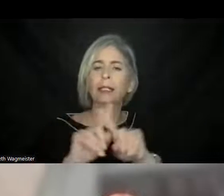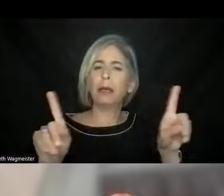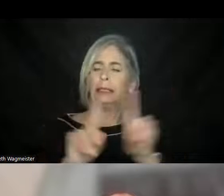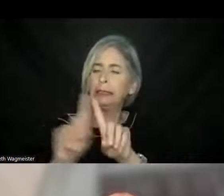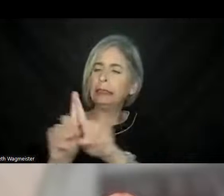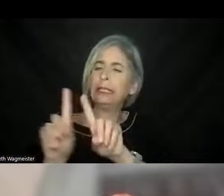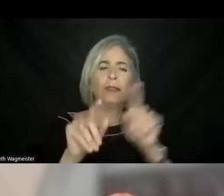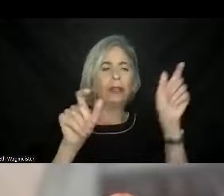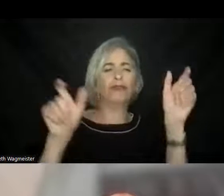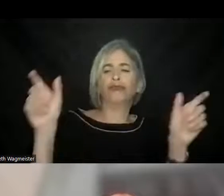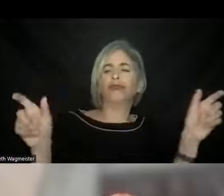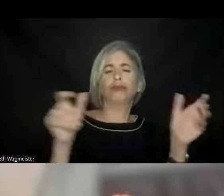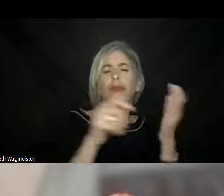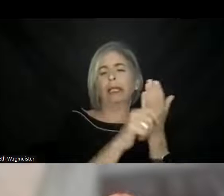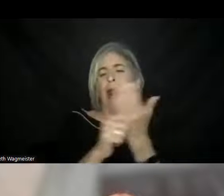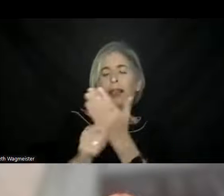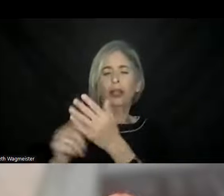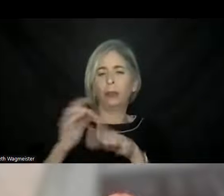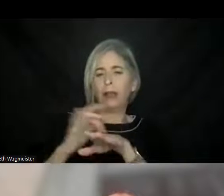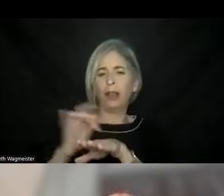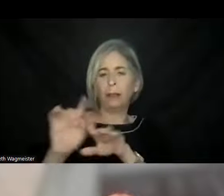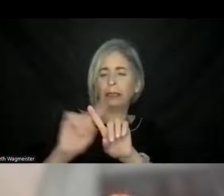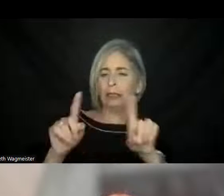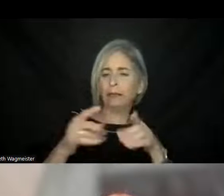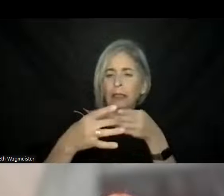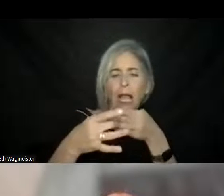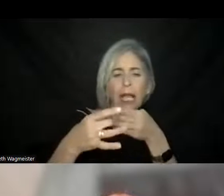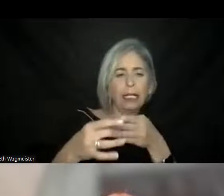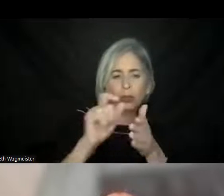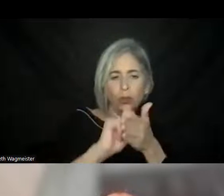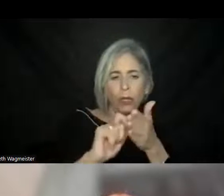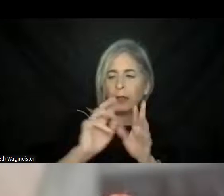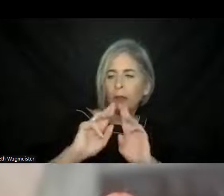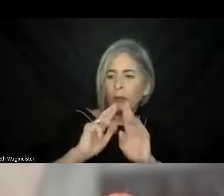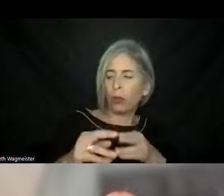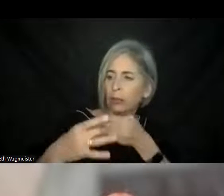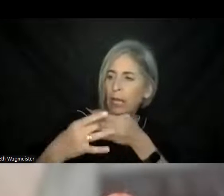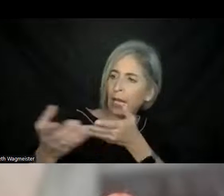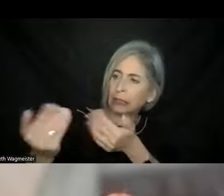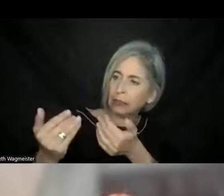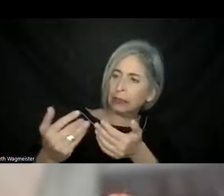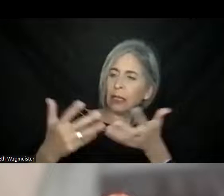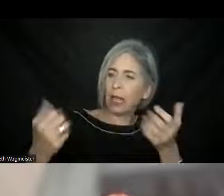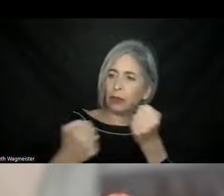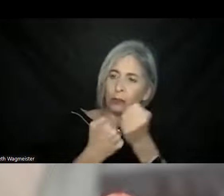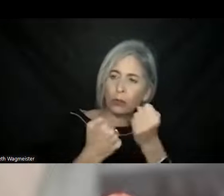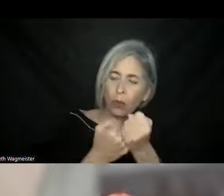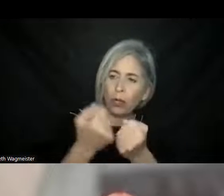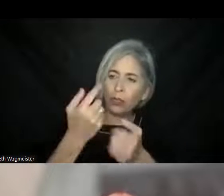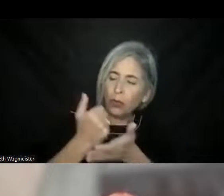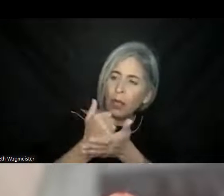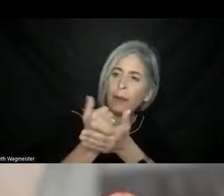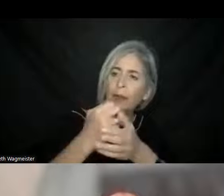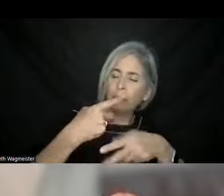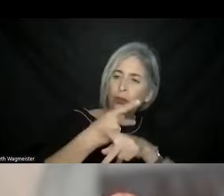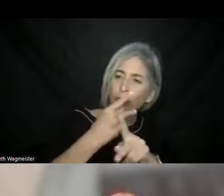But partly it's just trying to make sure that that we're guiding the people who are writing these reports so that they have as much support as they can to